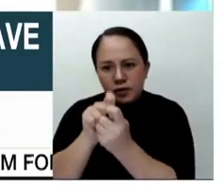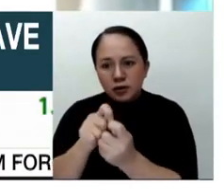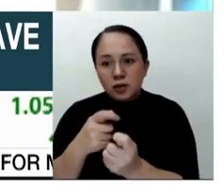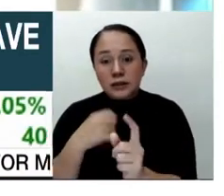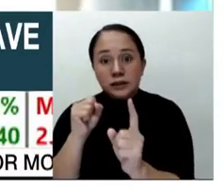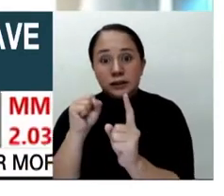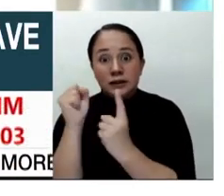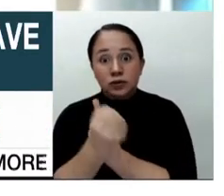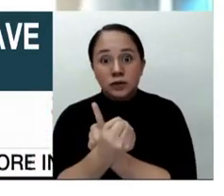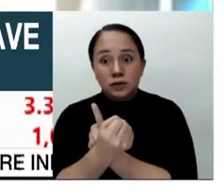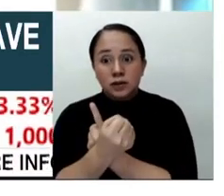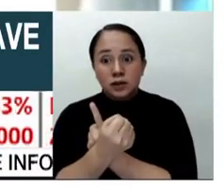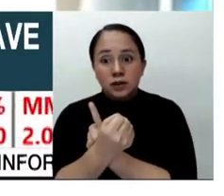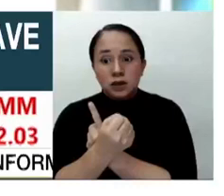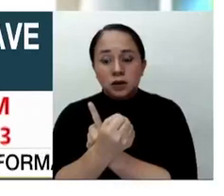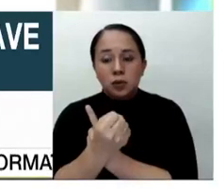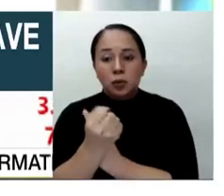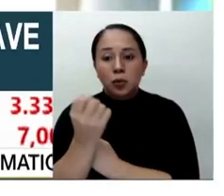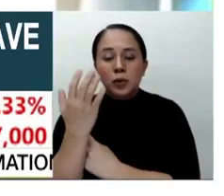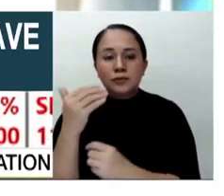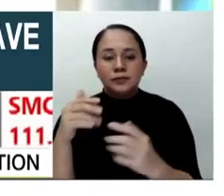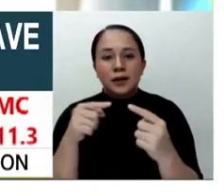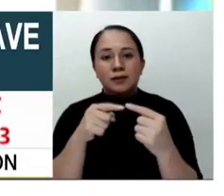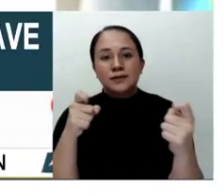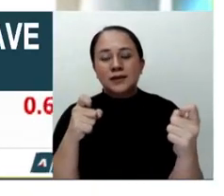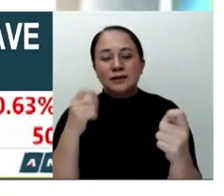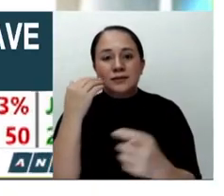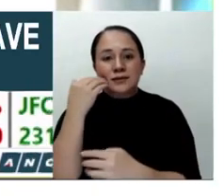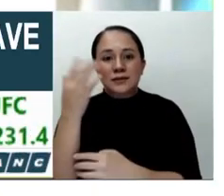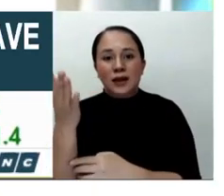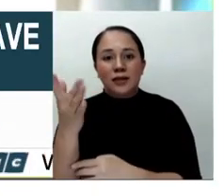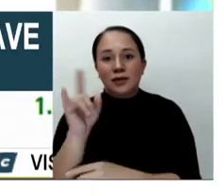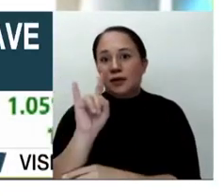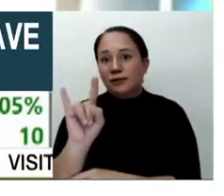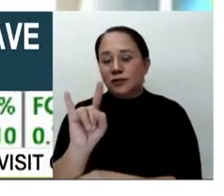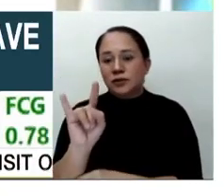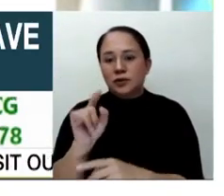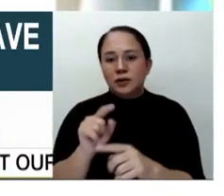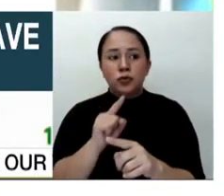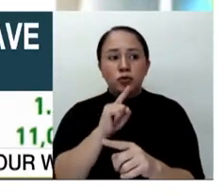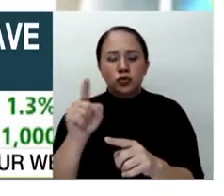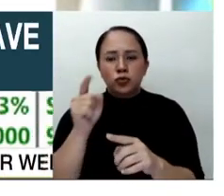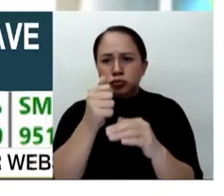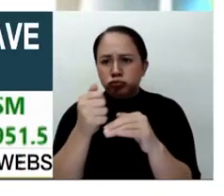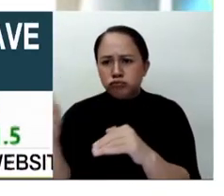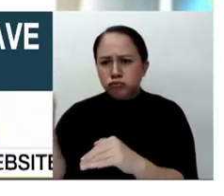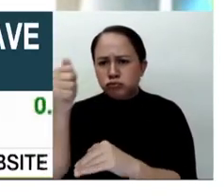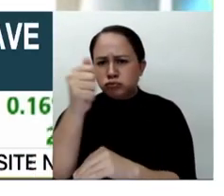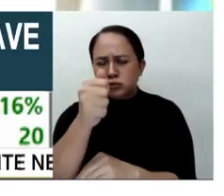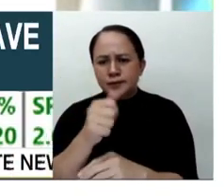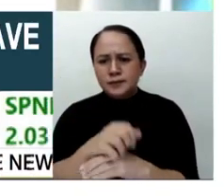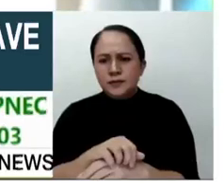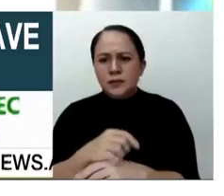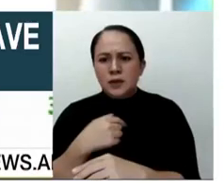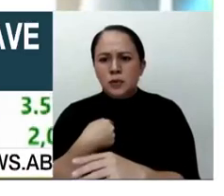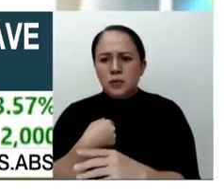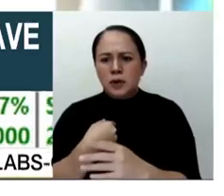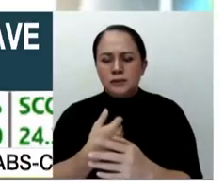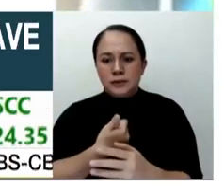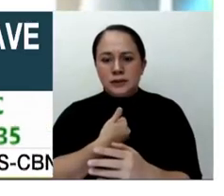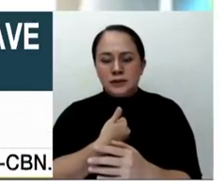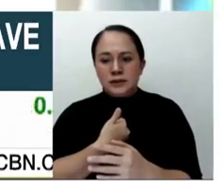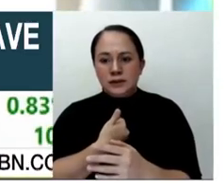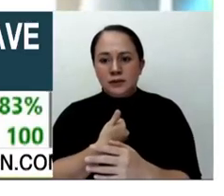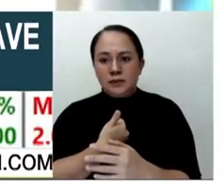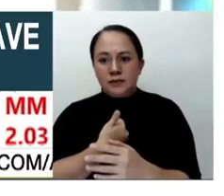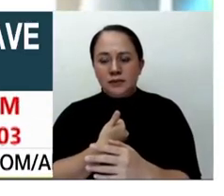up, the anti-death penalty siya, advocate siya. Talagang supreme sacrifice. He set himself up to